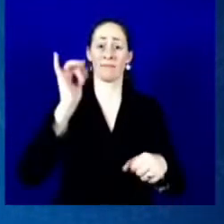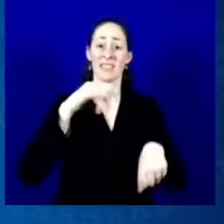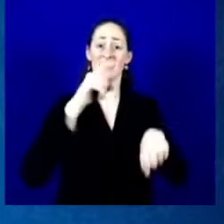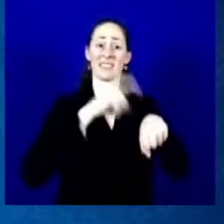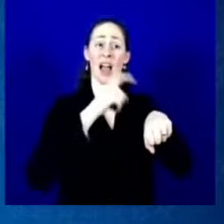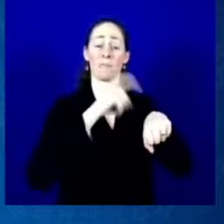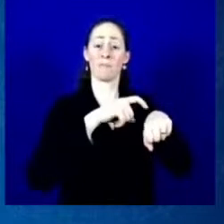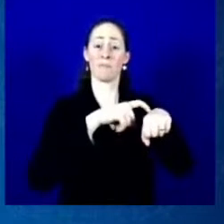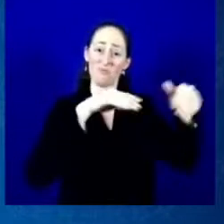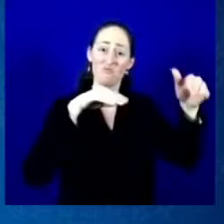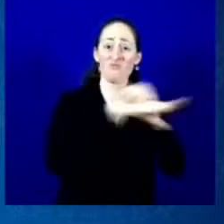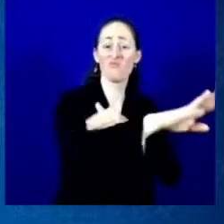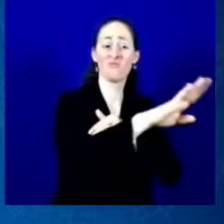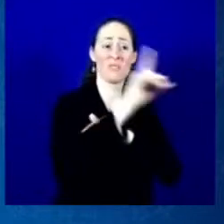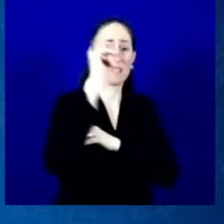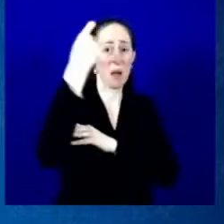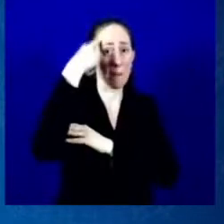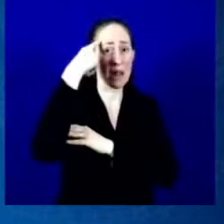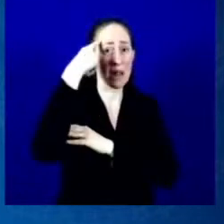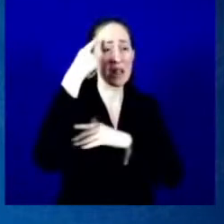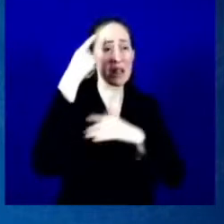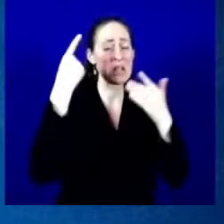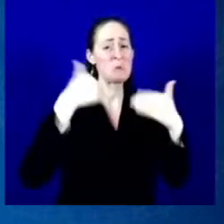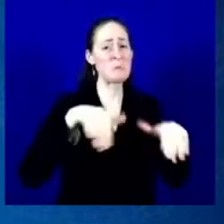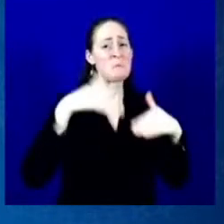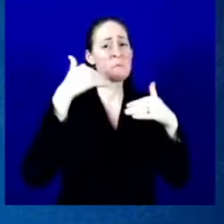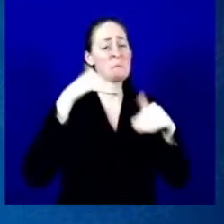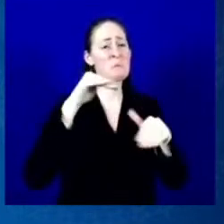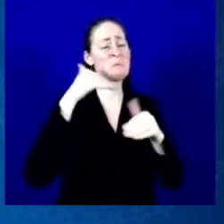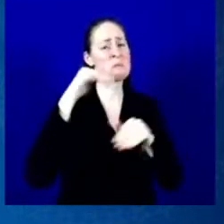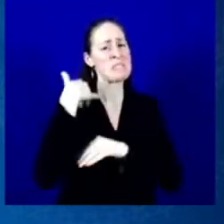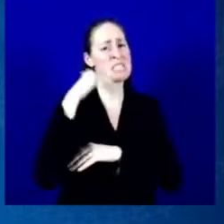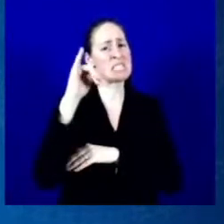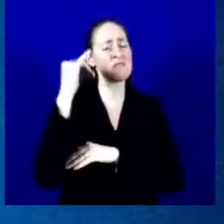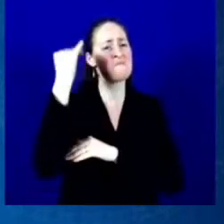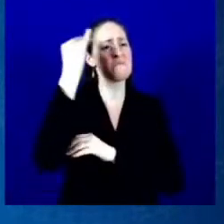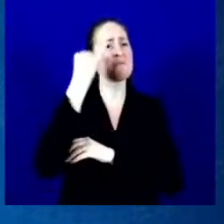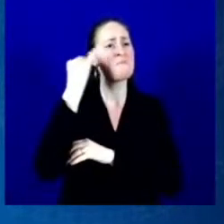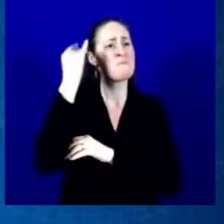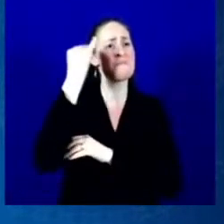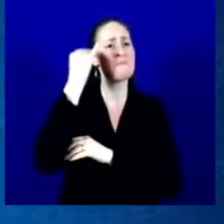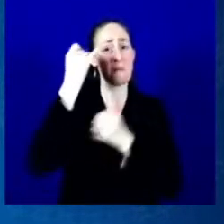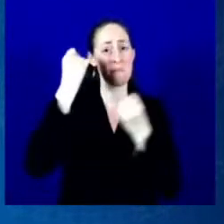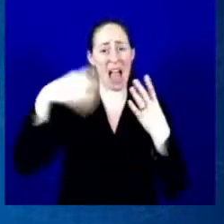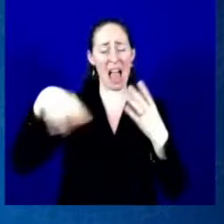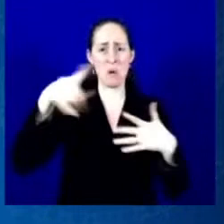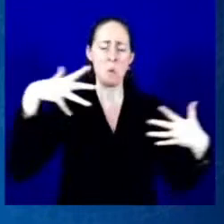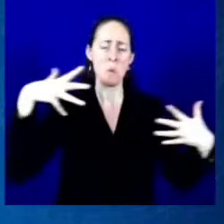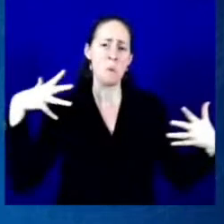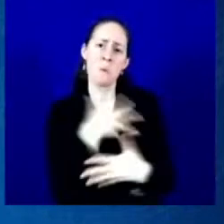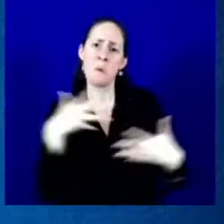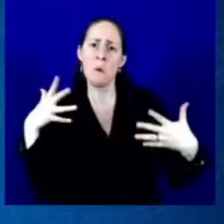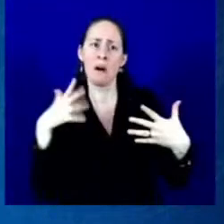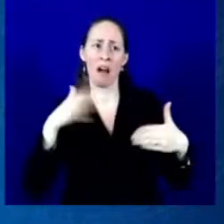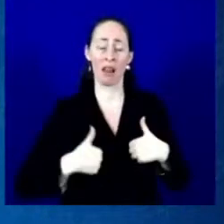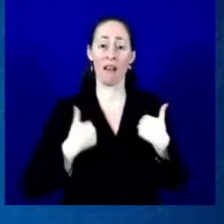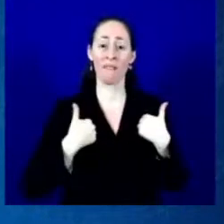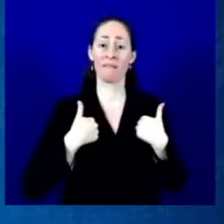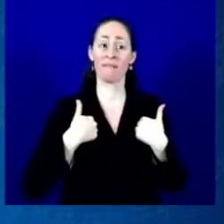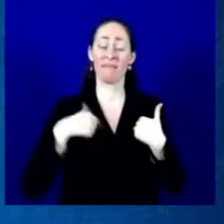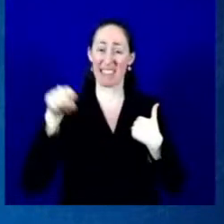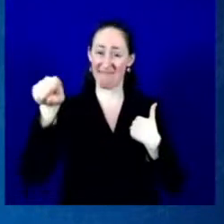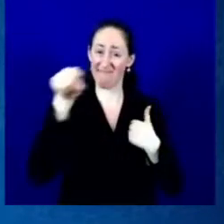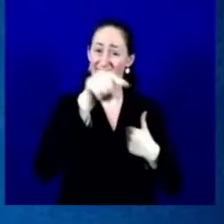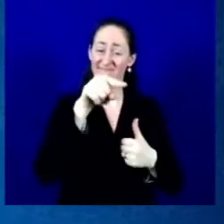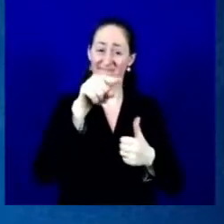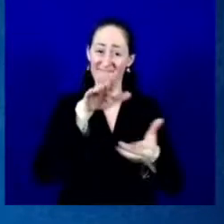in all our minds. Lives were put at risk, many of your lives. Lives were lost. Extraordinary courage